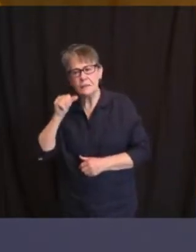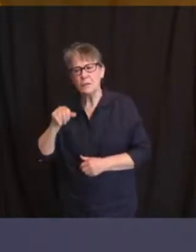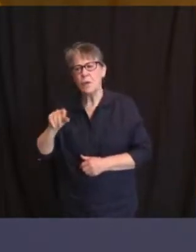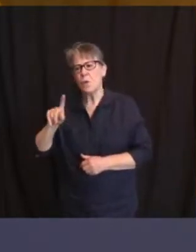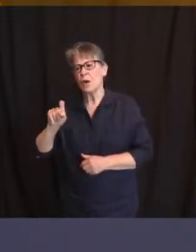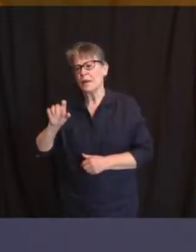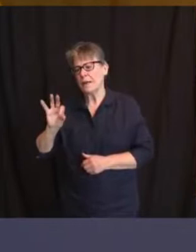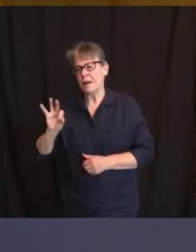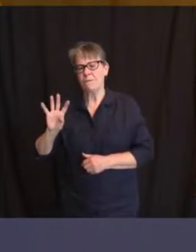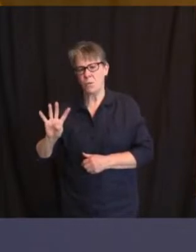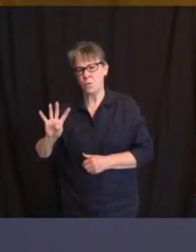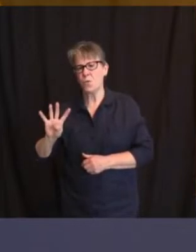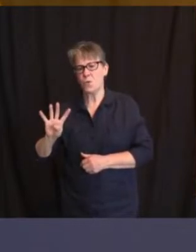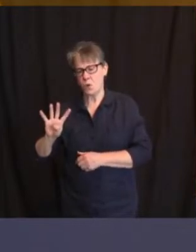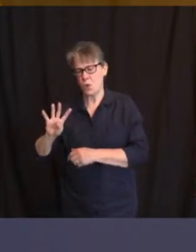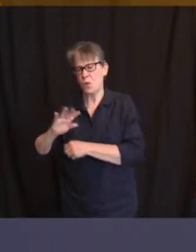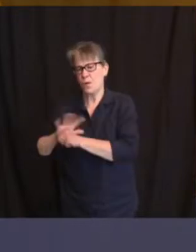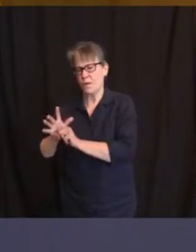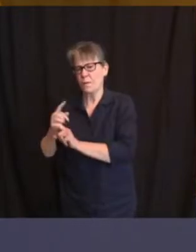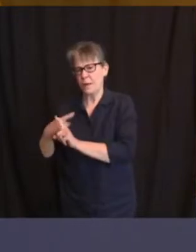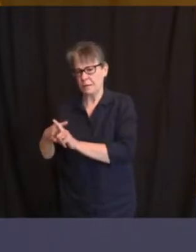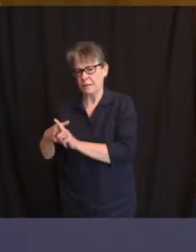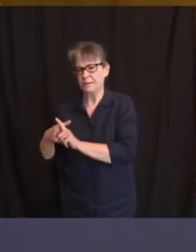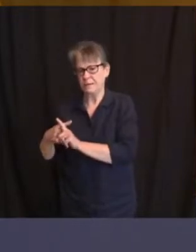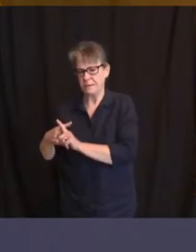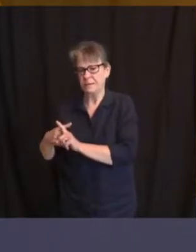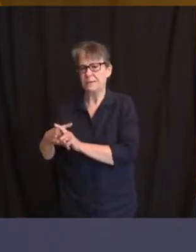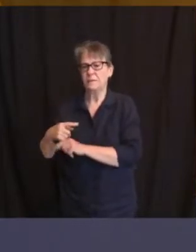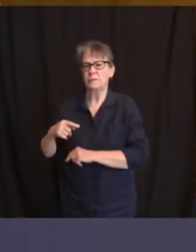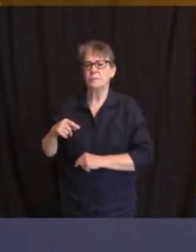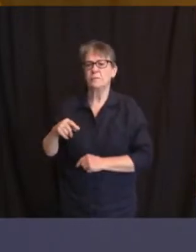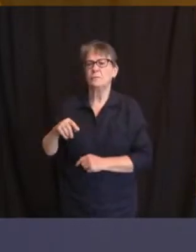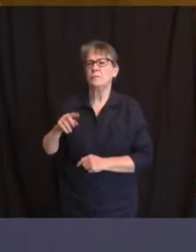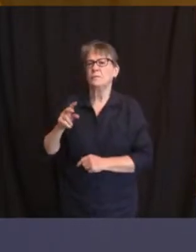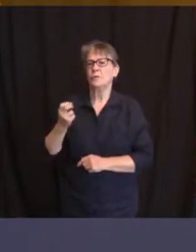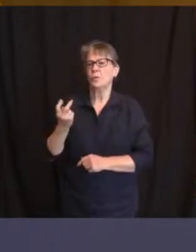194 patients testing positive and a total of 12 deaths.